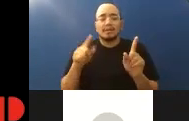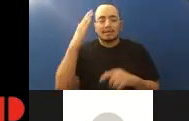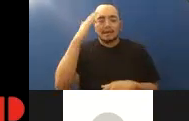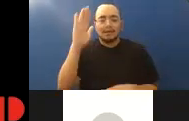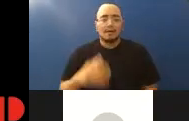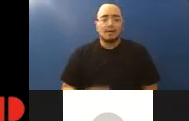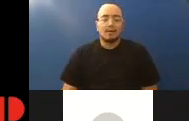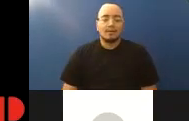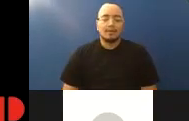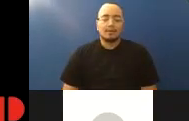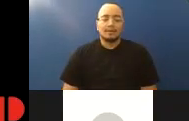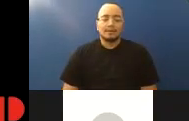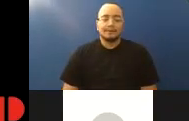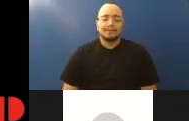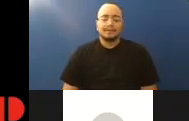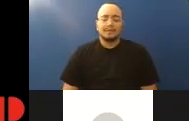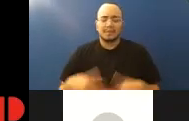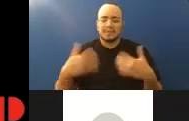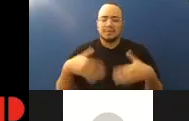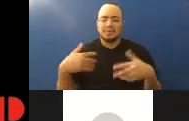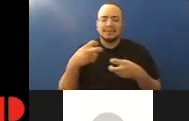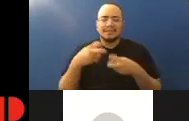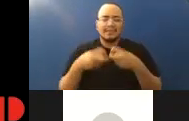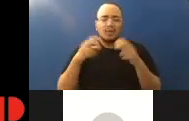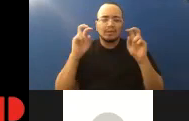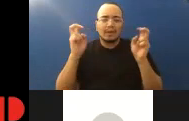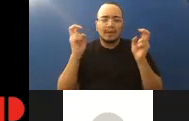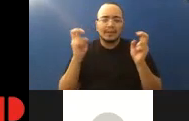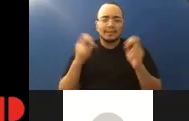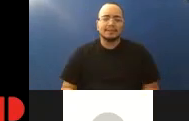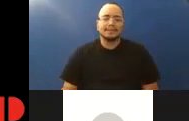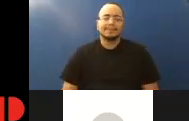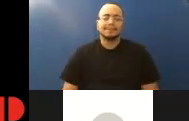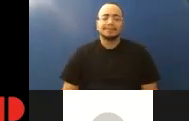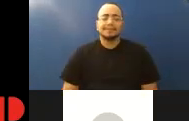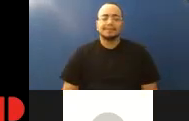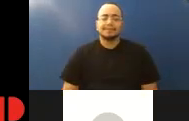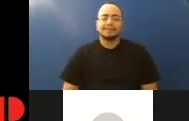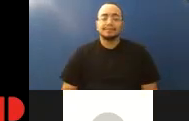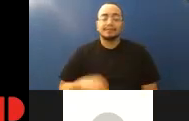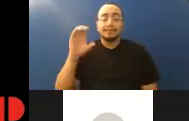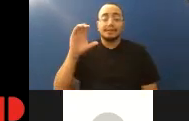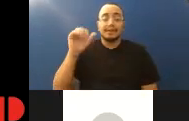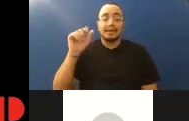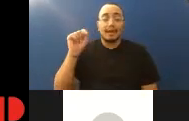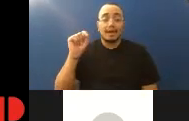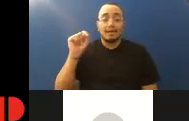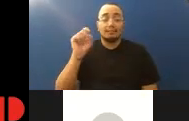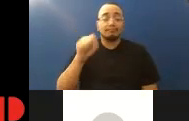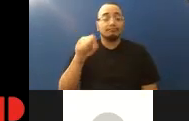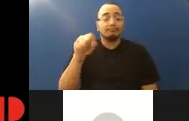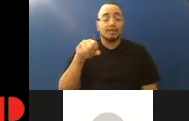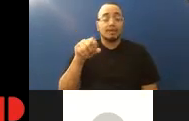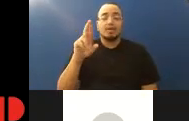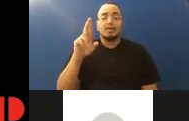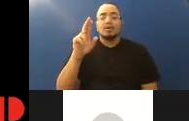Big topic. I really don't know. It is a big topic. It's something that, you know, we talk about in transformative justice circles, or even, you know, as